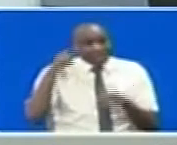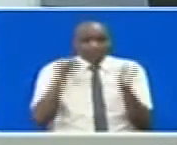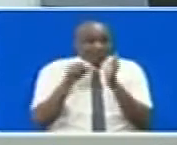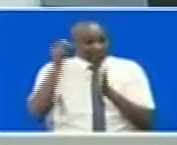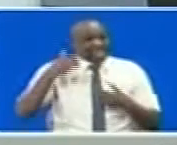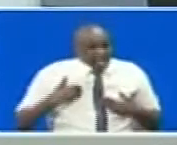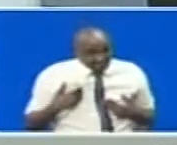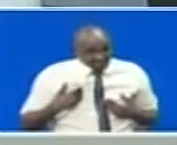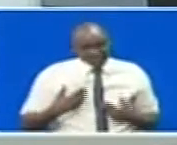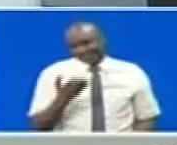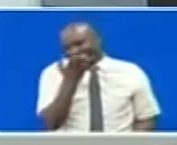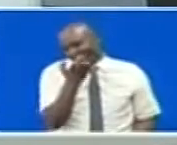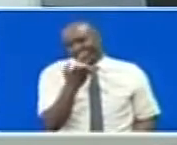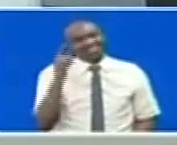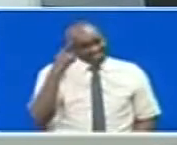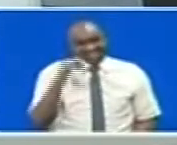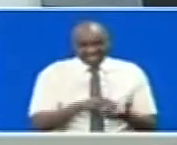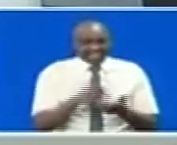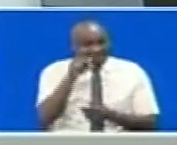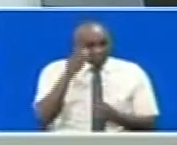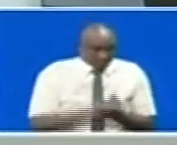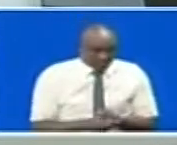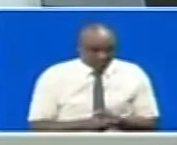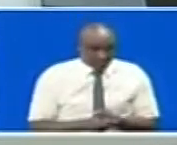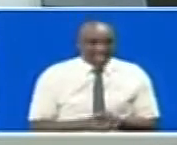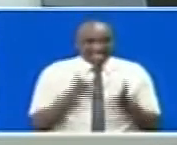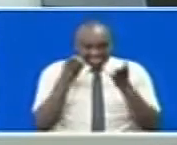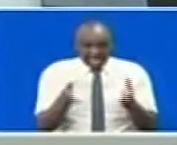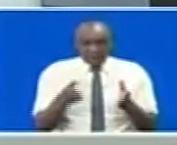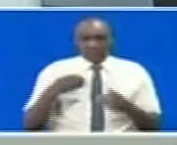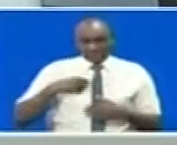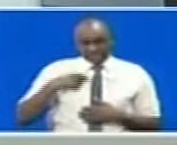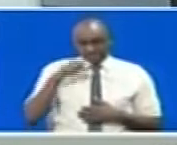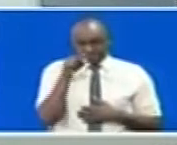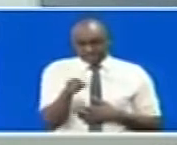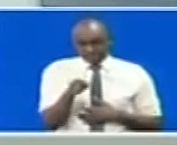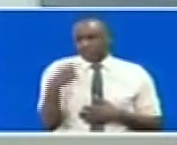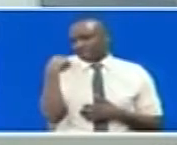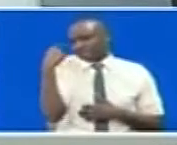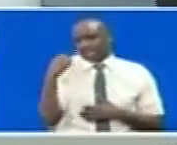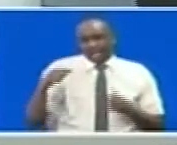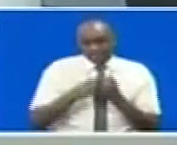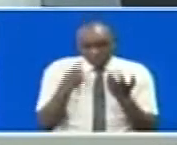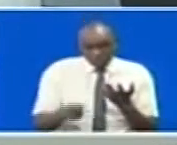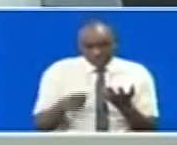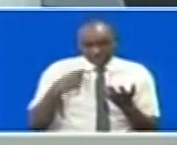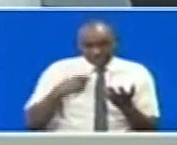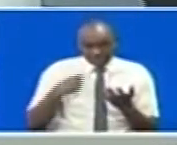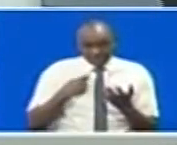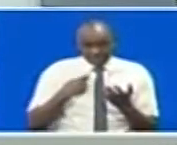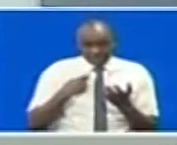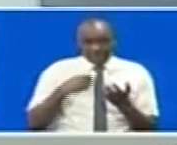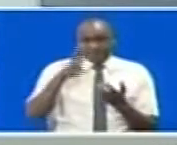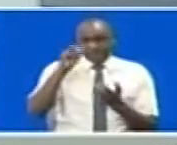Kenya, think again. So, Nana Akufo-Addo, who recently trounced John Dramani